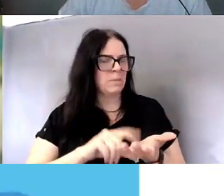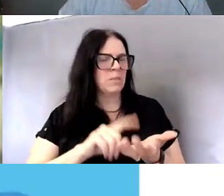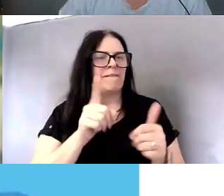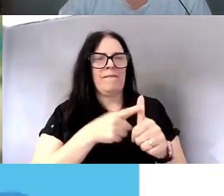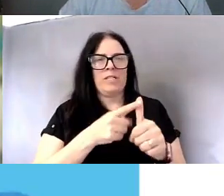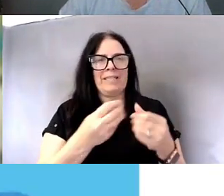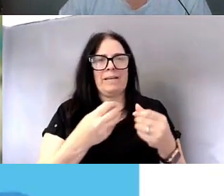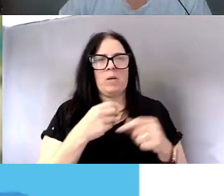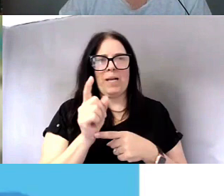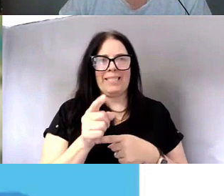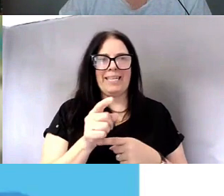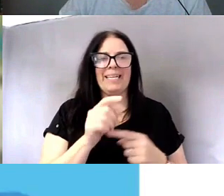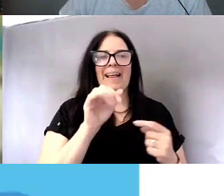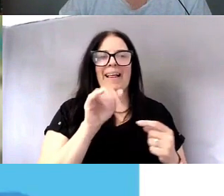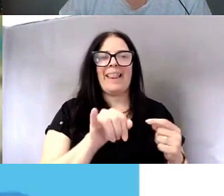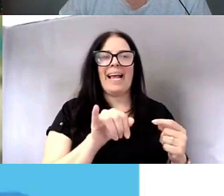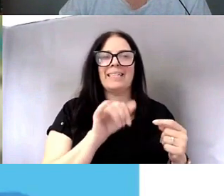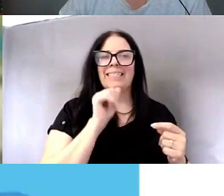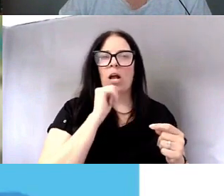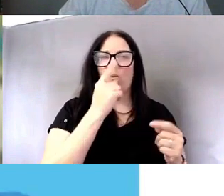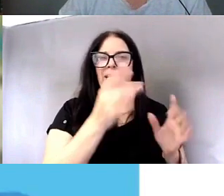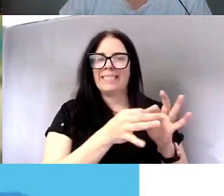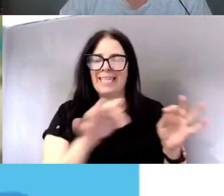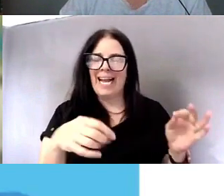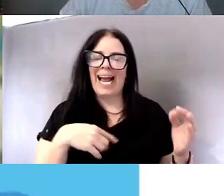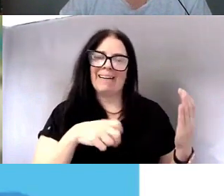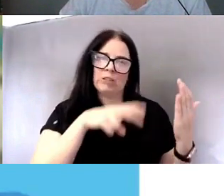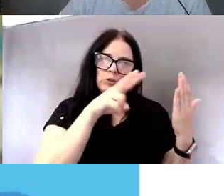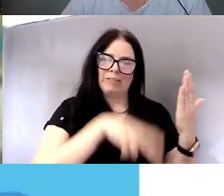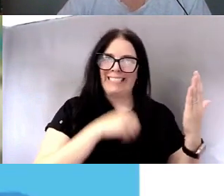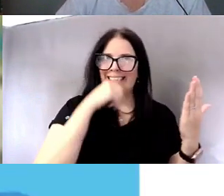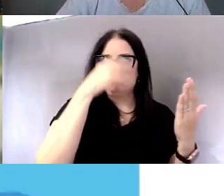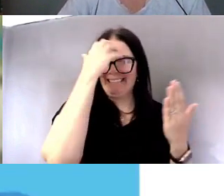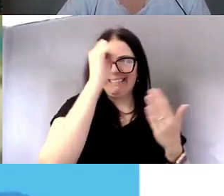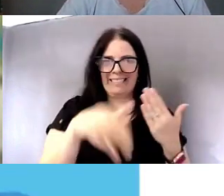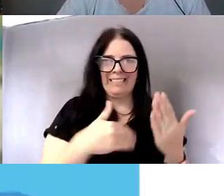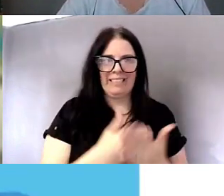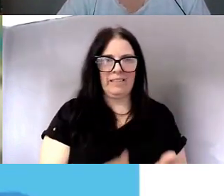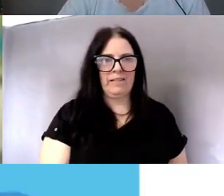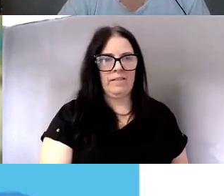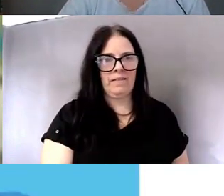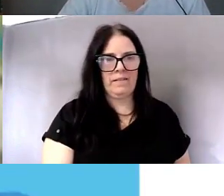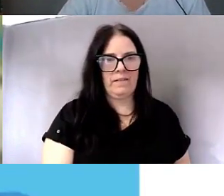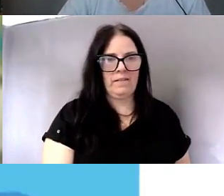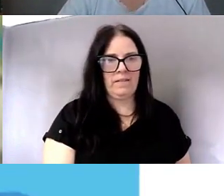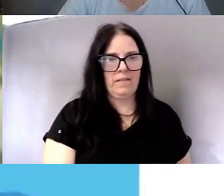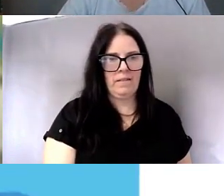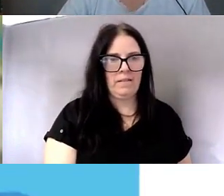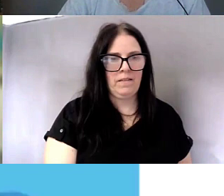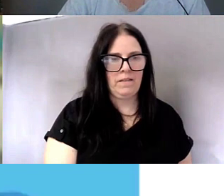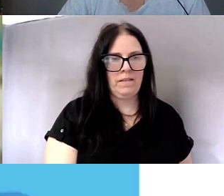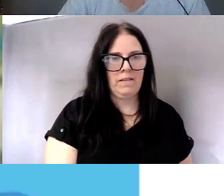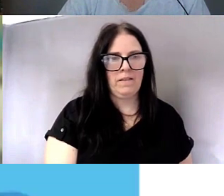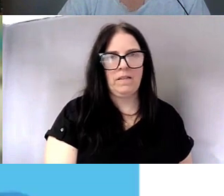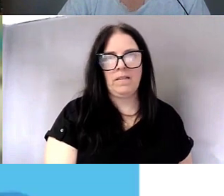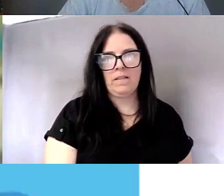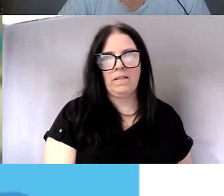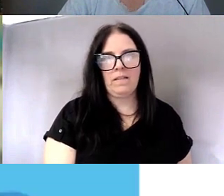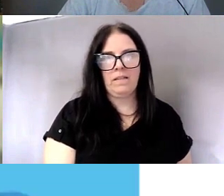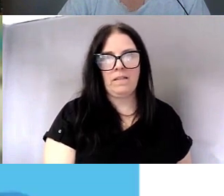is a bit longer sentence, so I have to read it a bit. Let's begin by acknowledging the indigenous peoples.